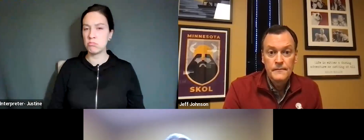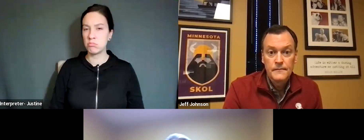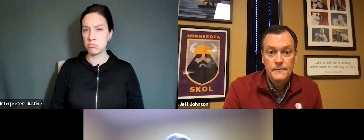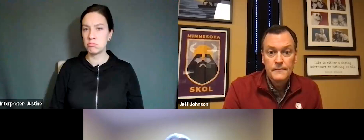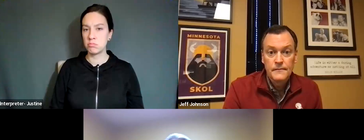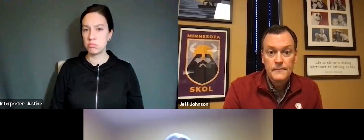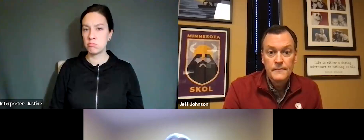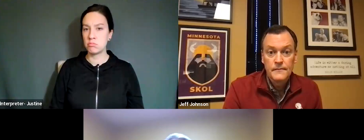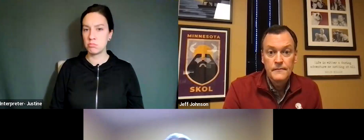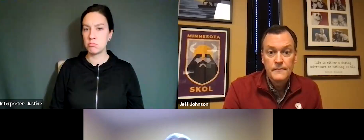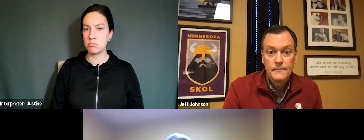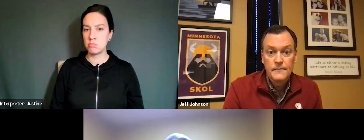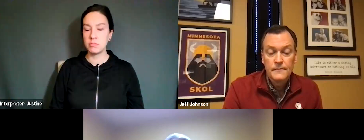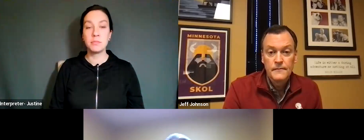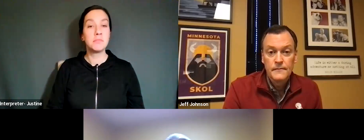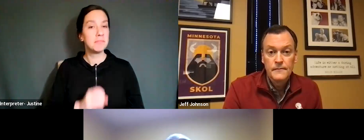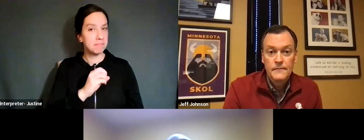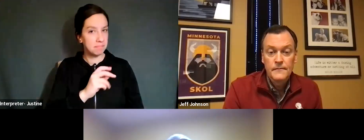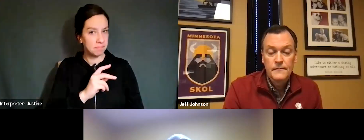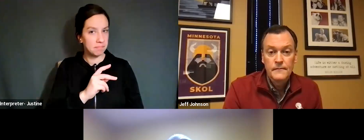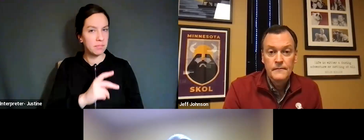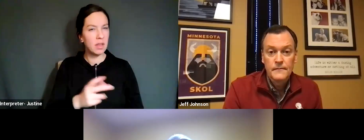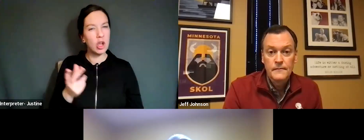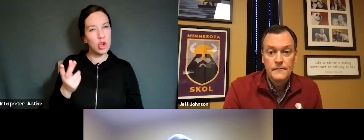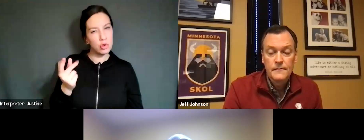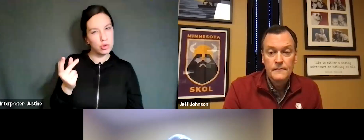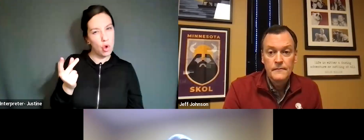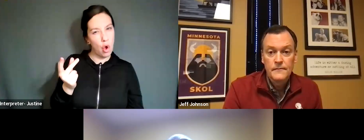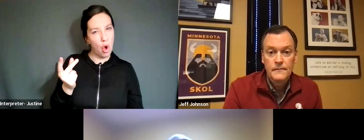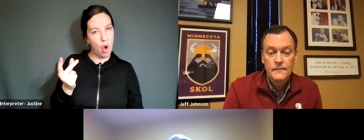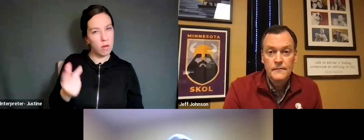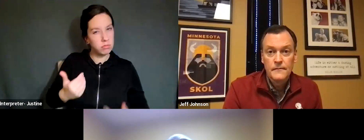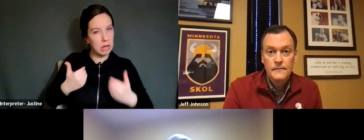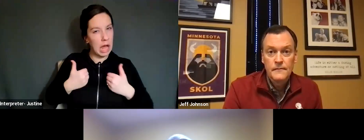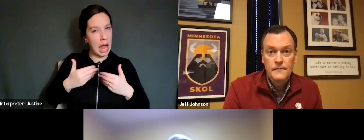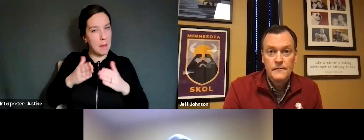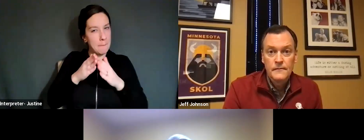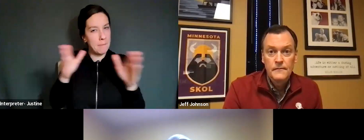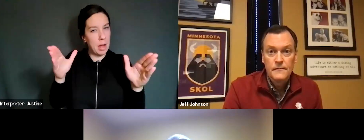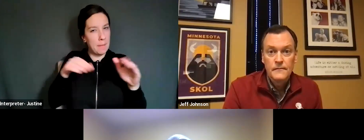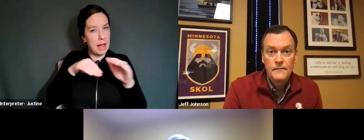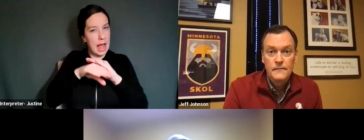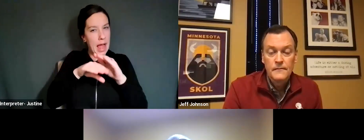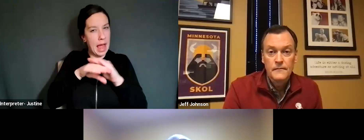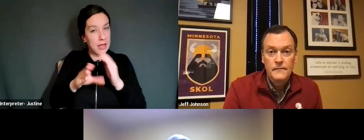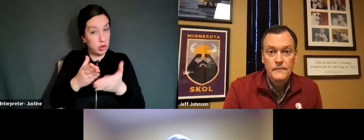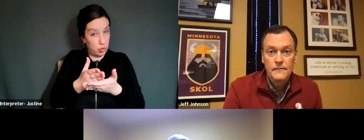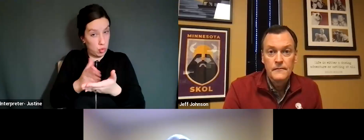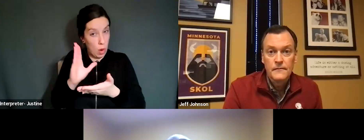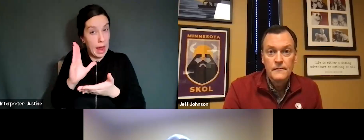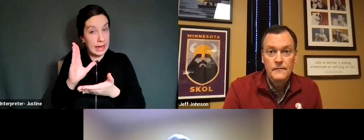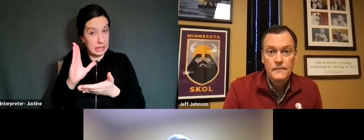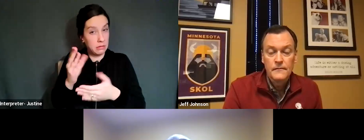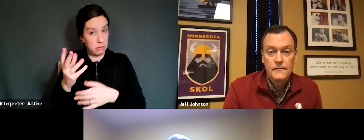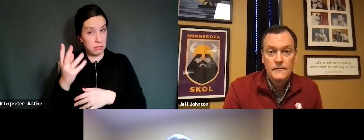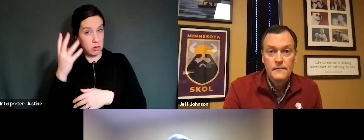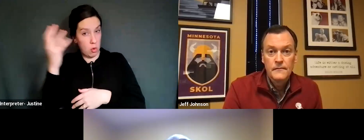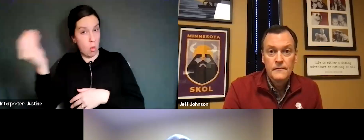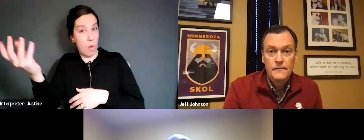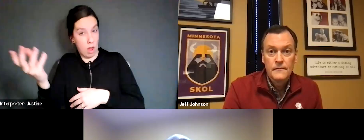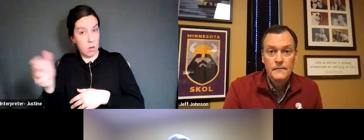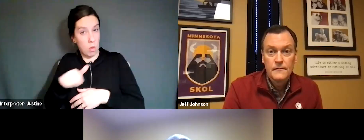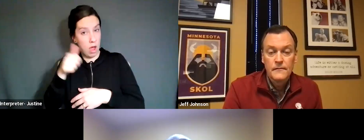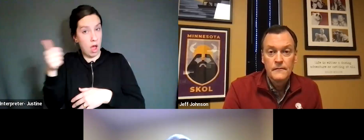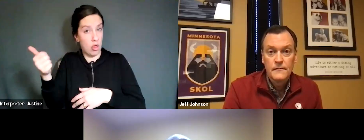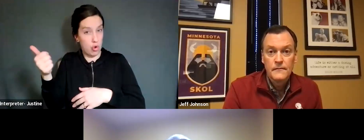Okay. Will the dog have public access rights with the handler taking it out in other public settings outside